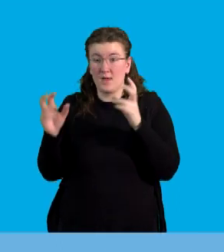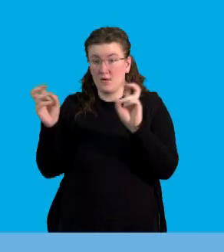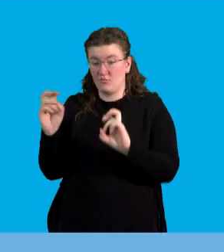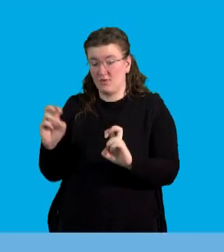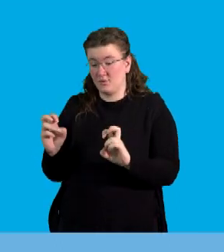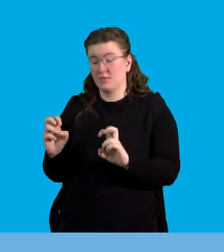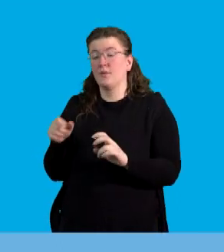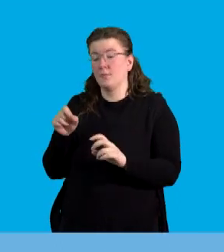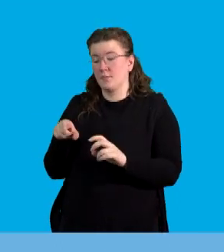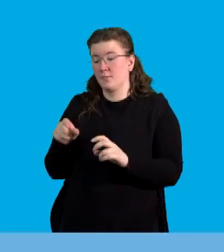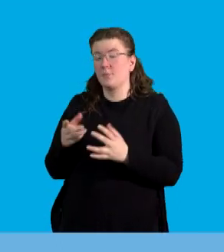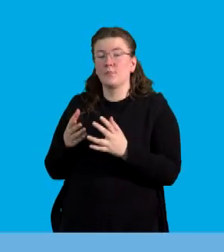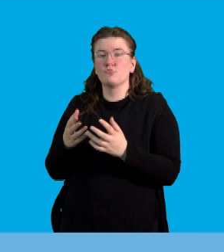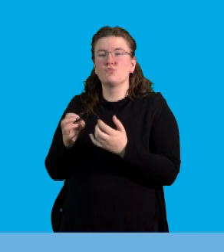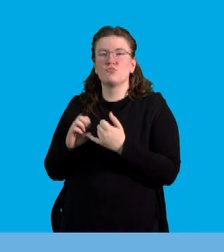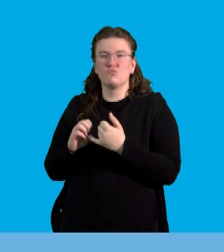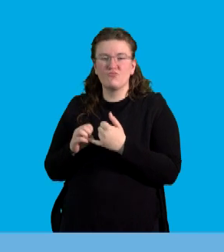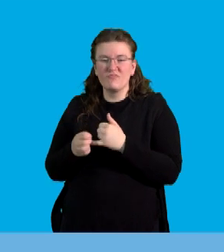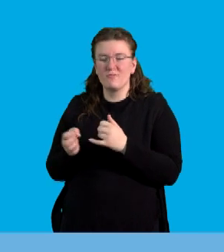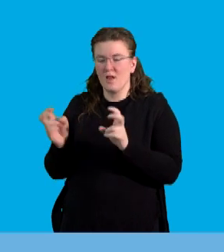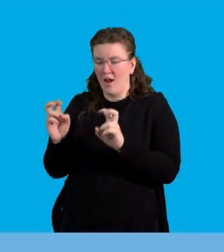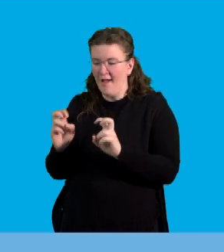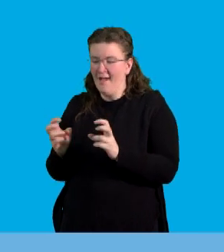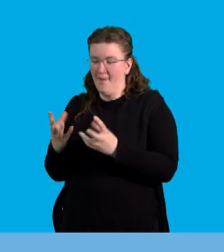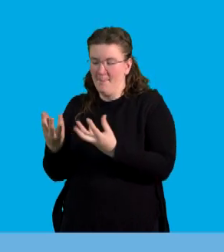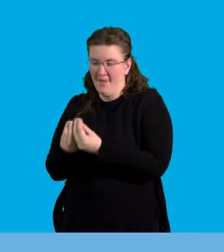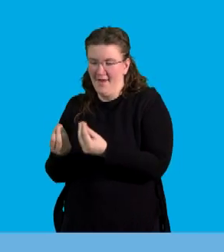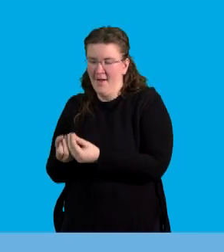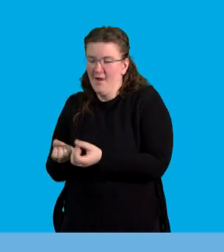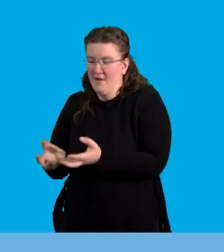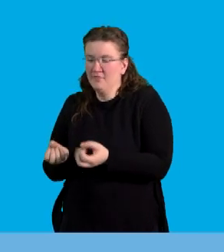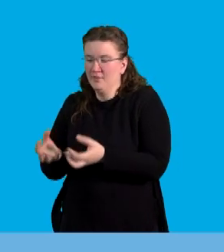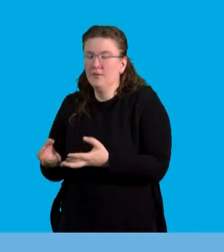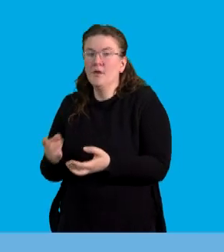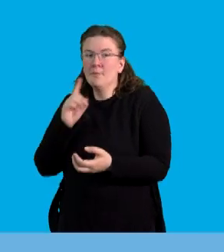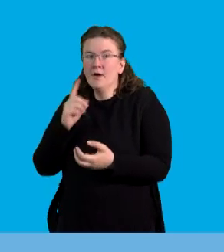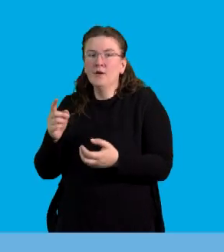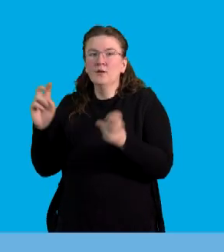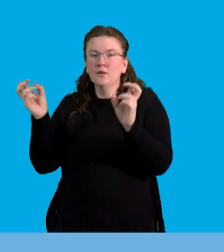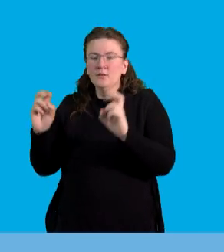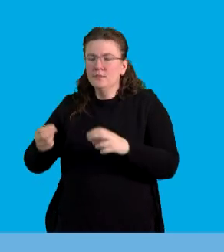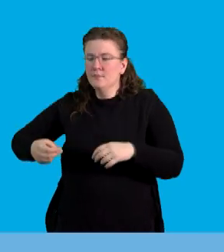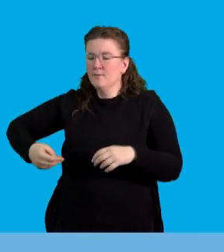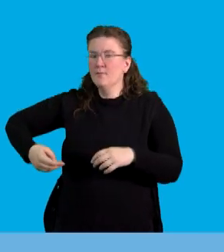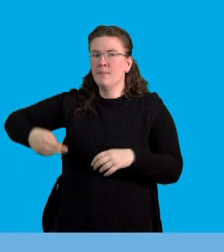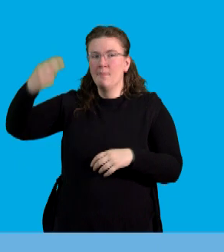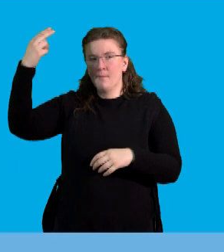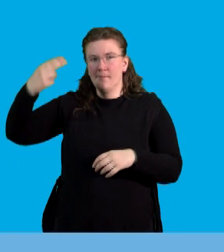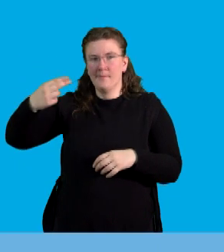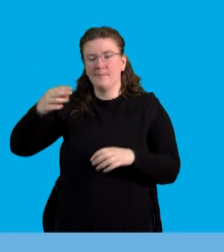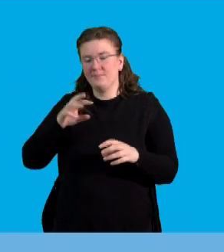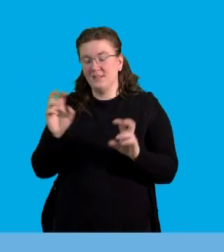that appliance can burn out. So therefore, which is why if the current is strong, we also then need a high resistor